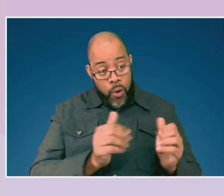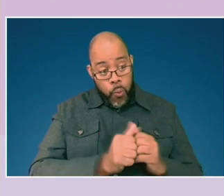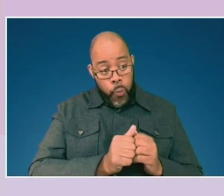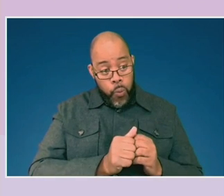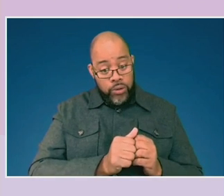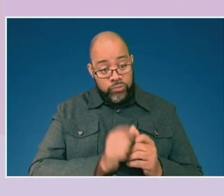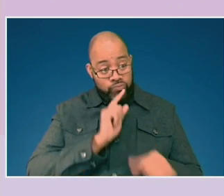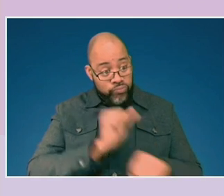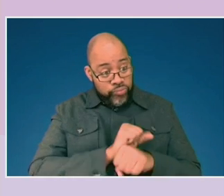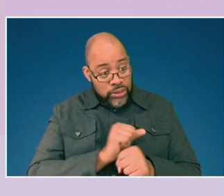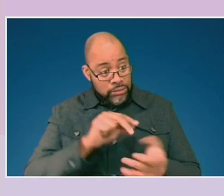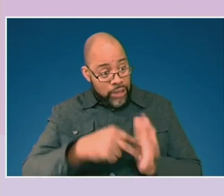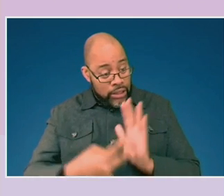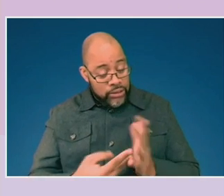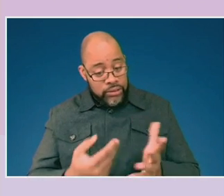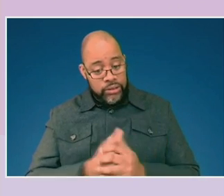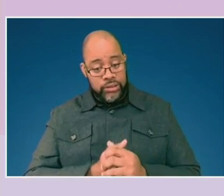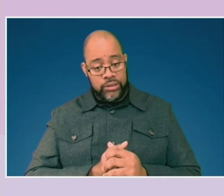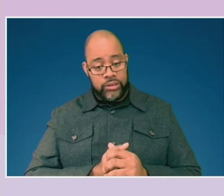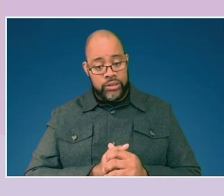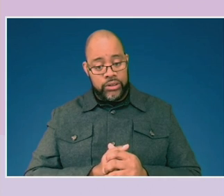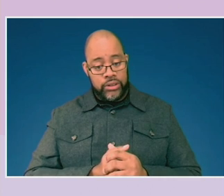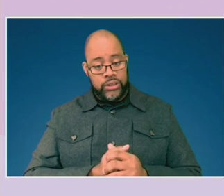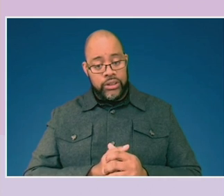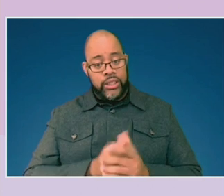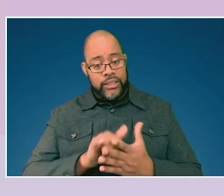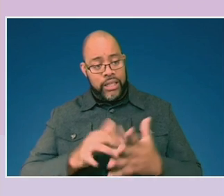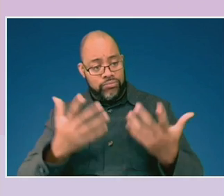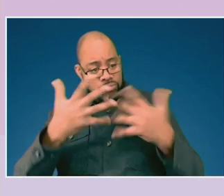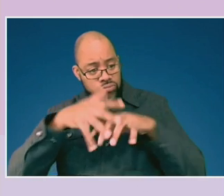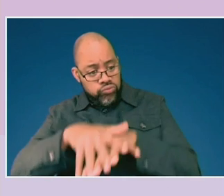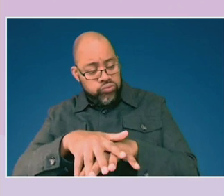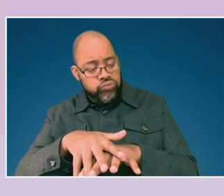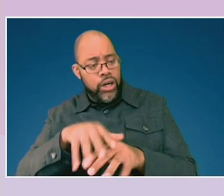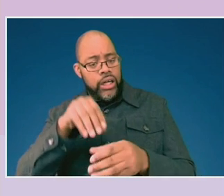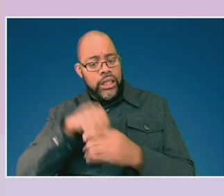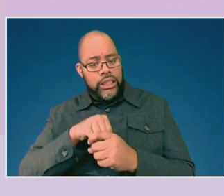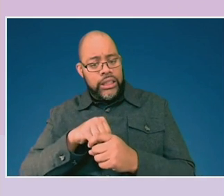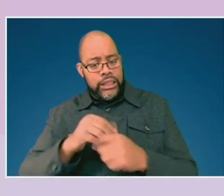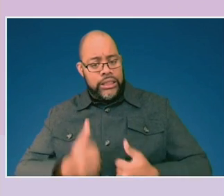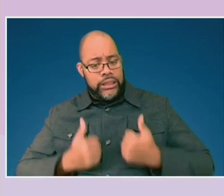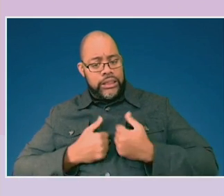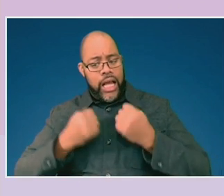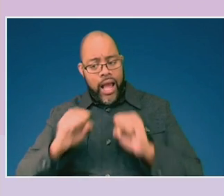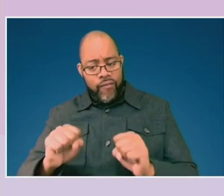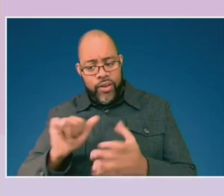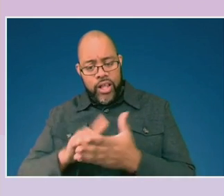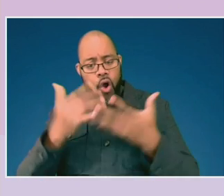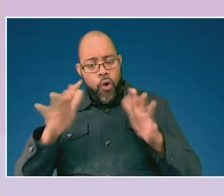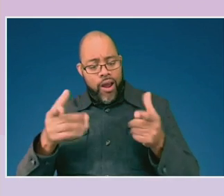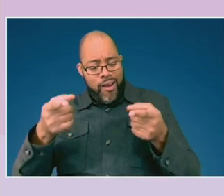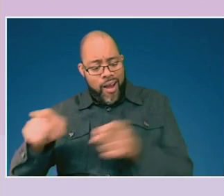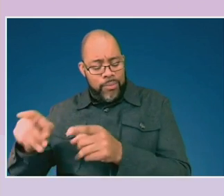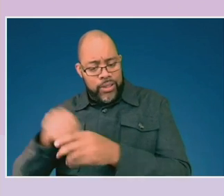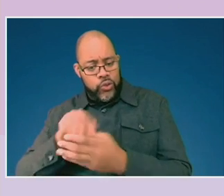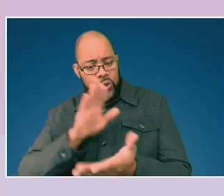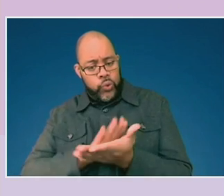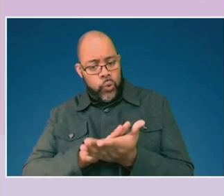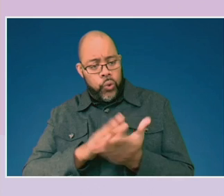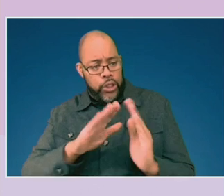as intended? Is it being integrated within to existing efforts that are already happening within the school or the